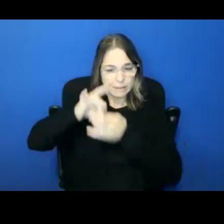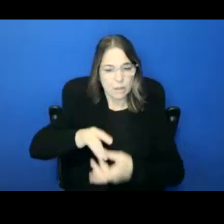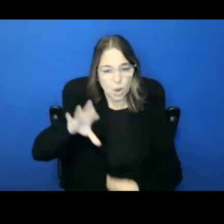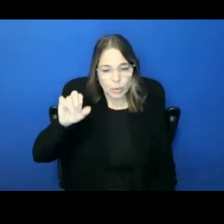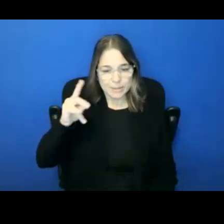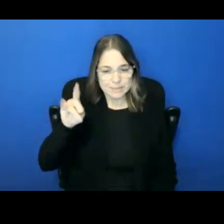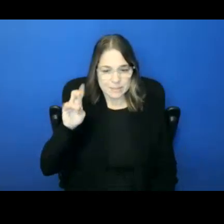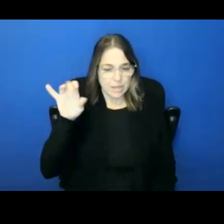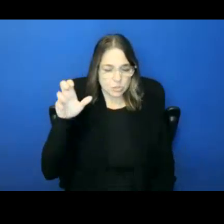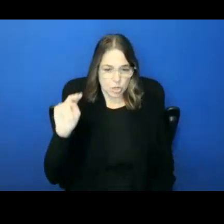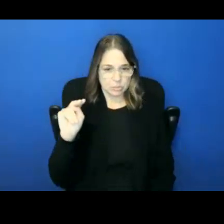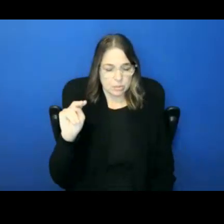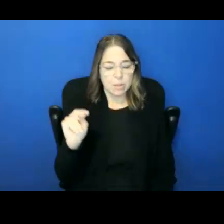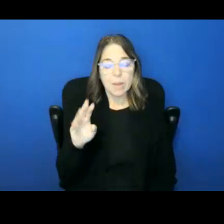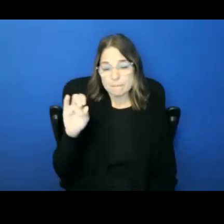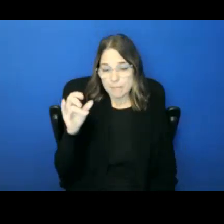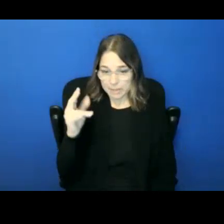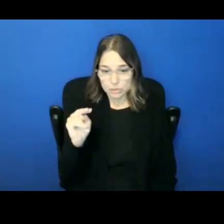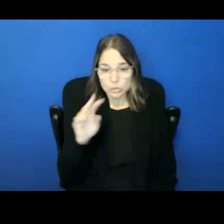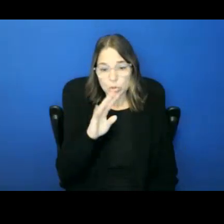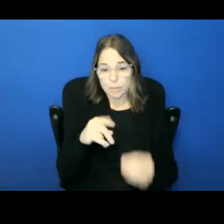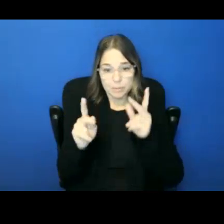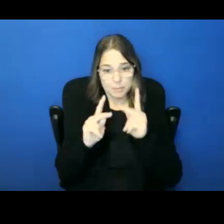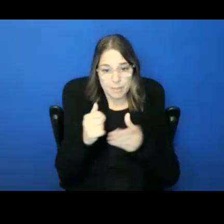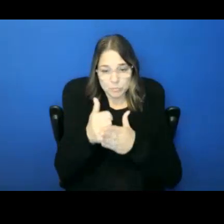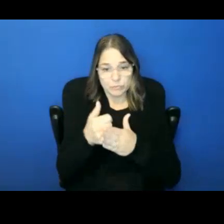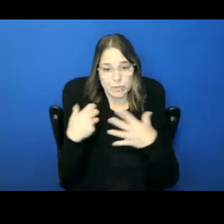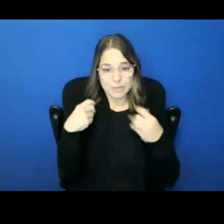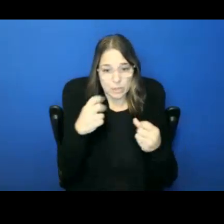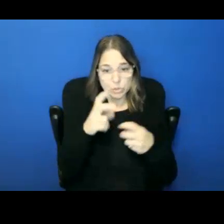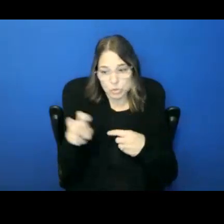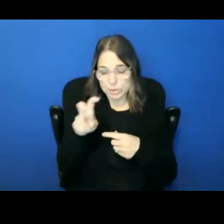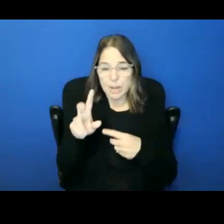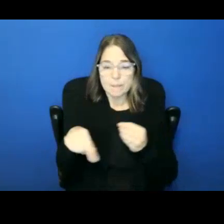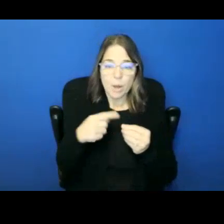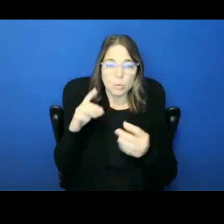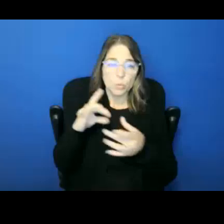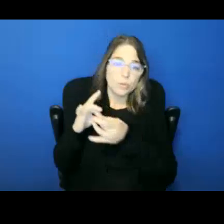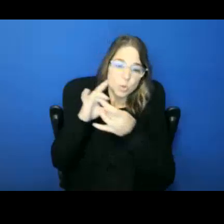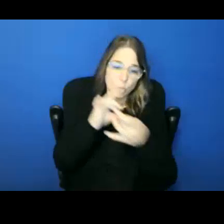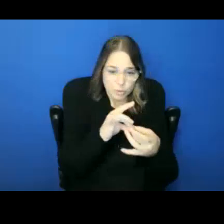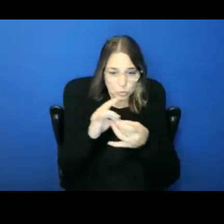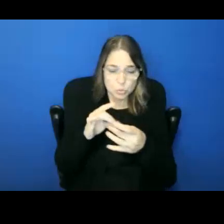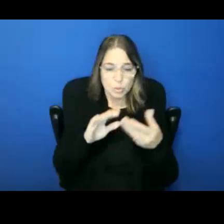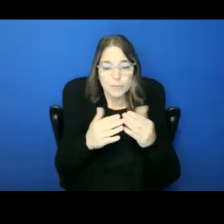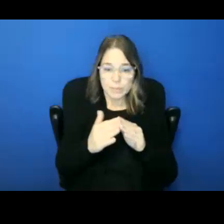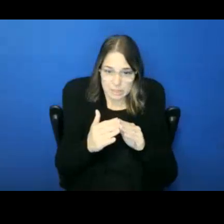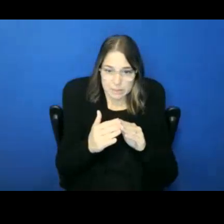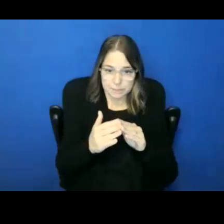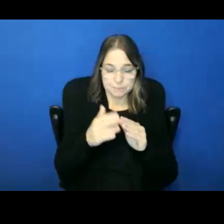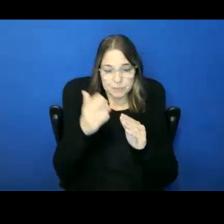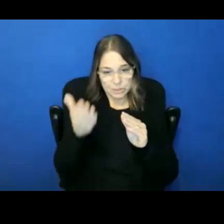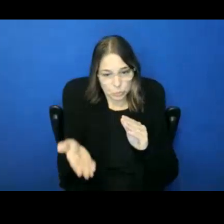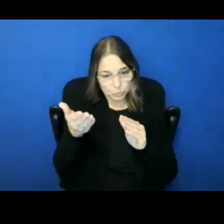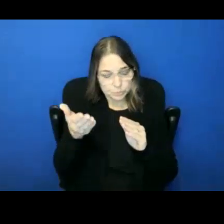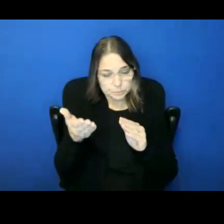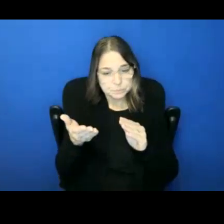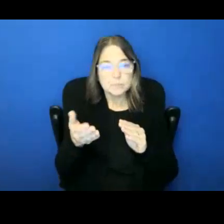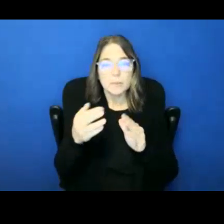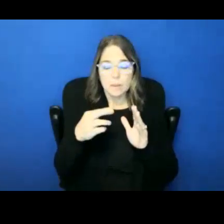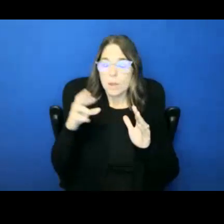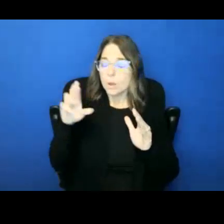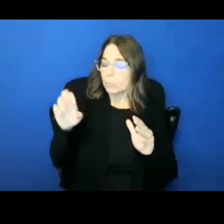named the people who helped you on your healing journey, it was about restoring you to community. And that is one of the tenets of our faith,